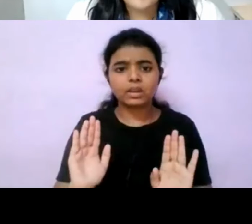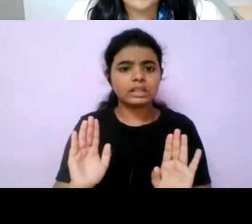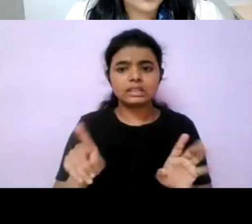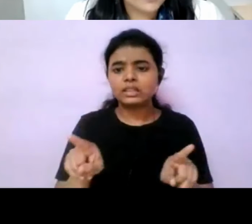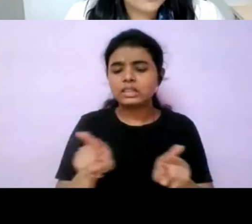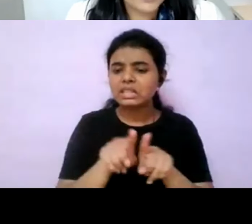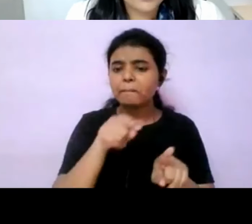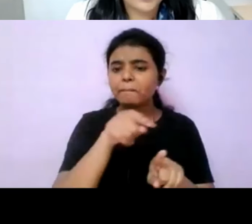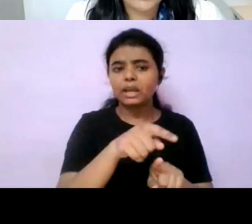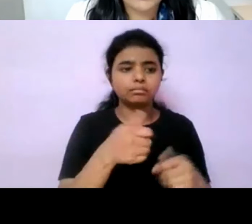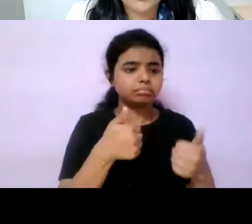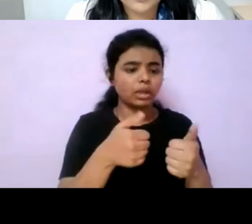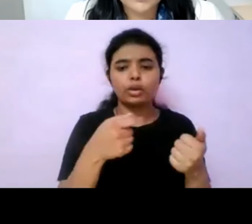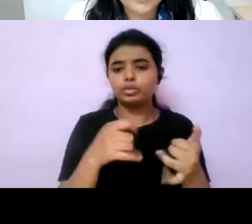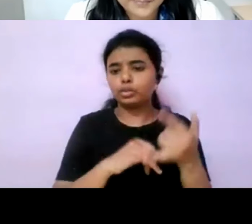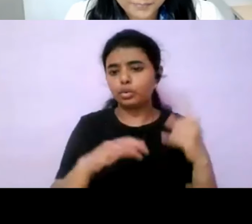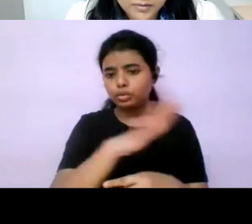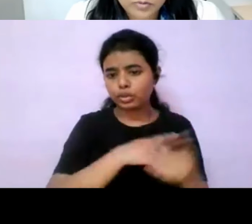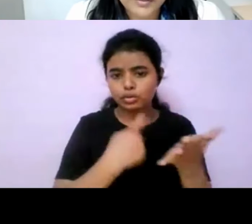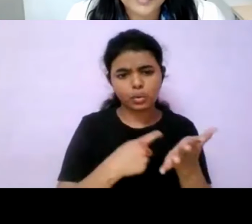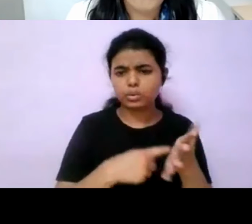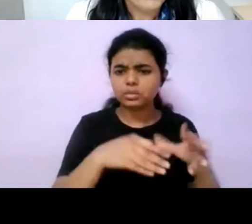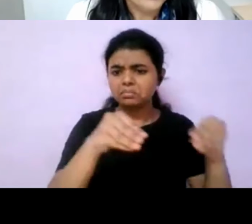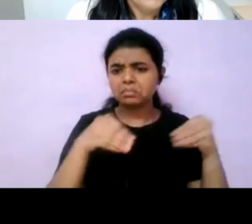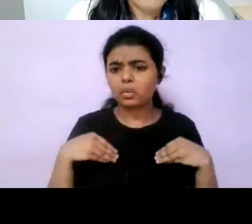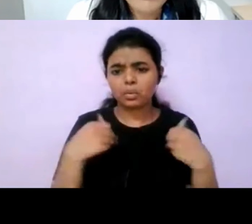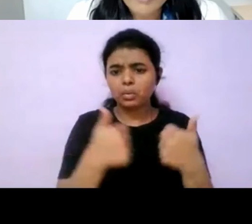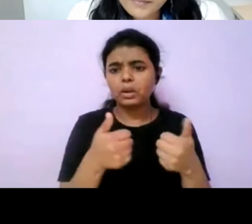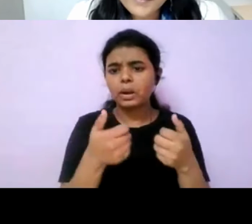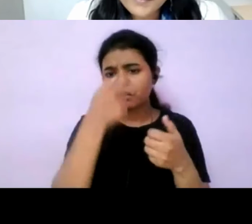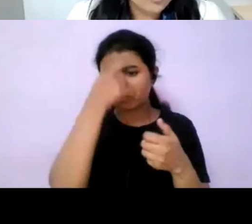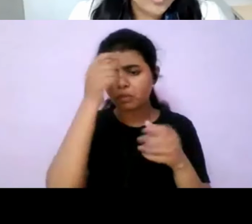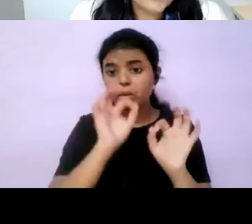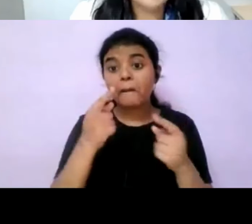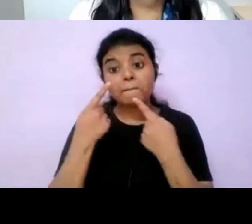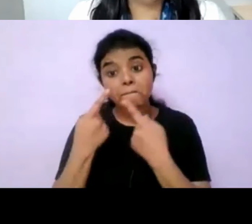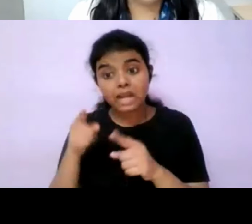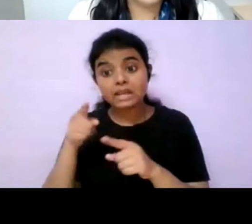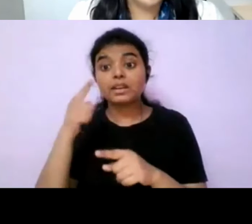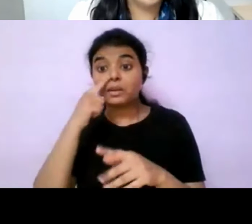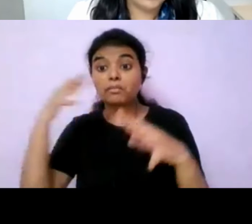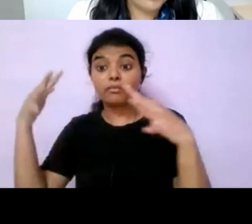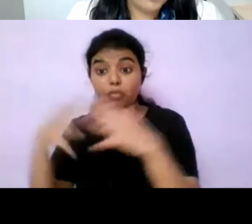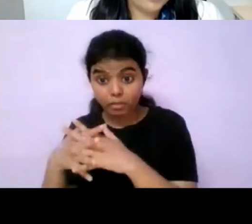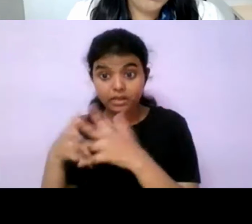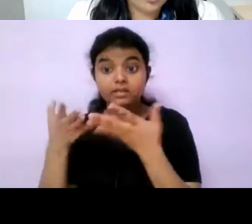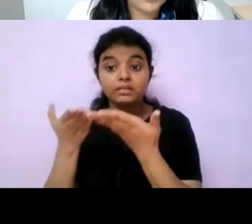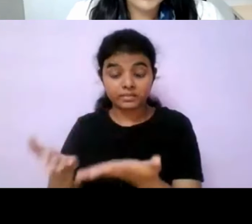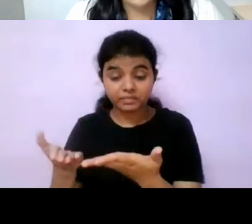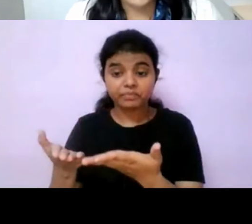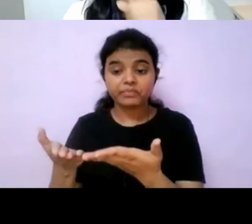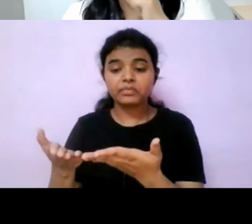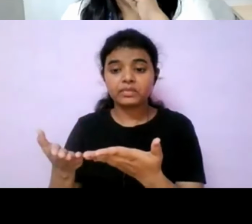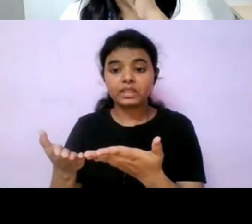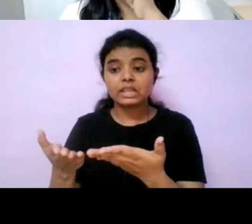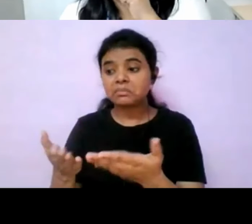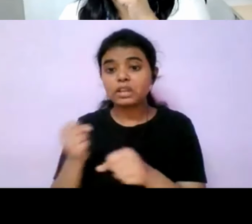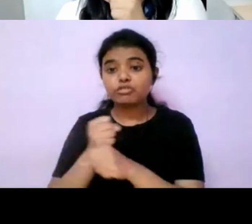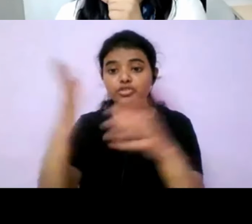and perceptions, which we have accepted so far. For women, acquiring a socially acceptable body in